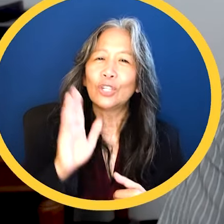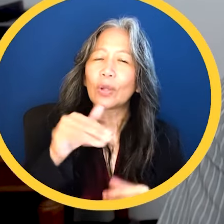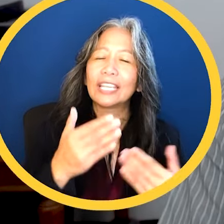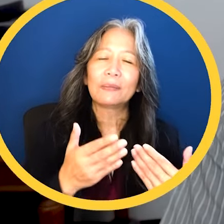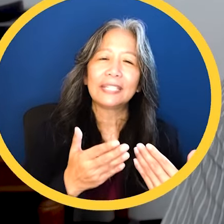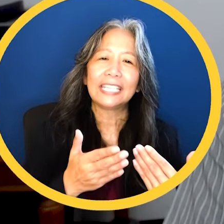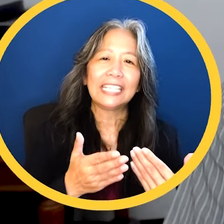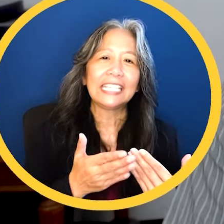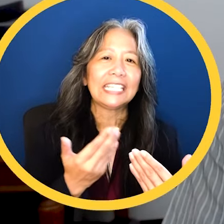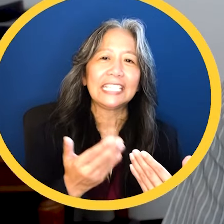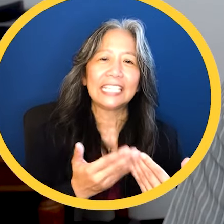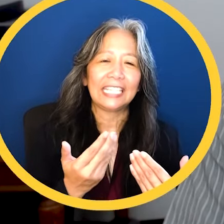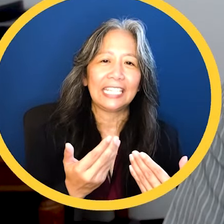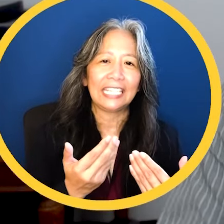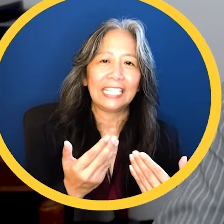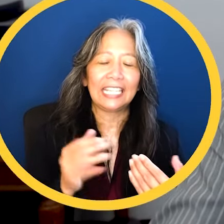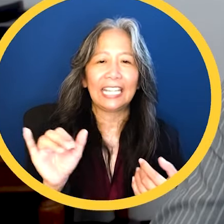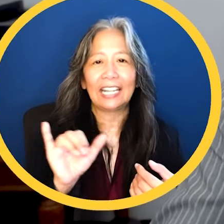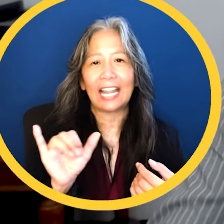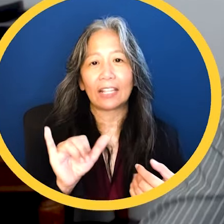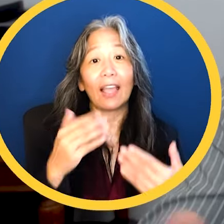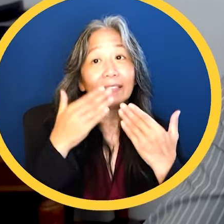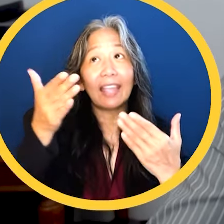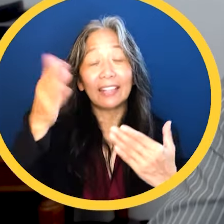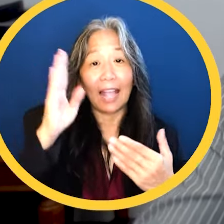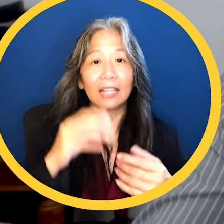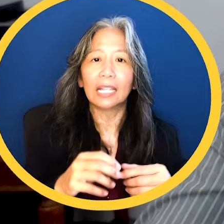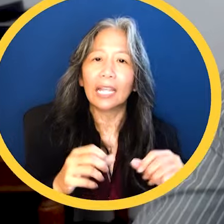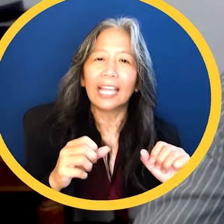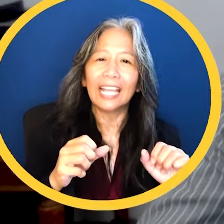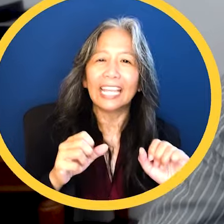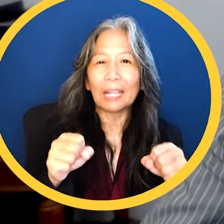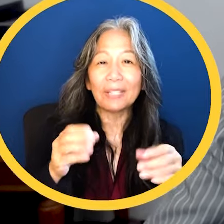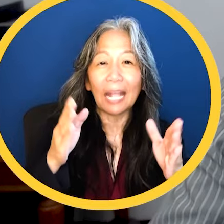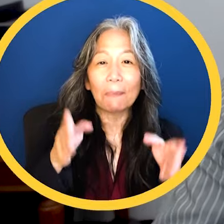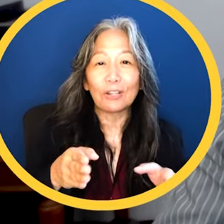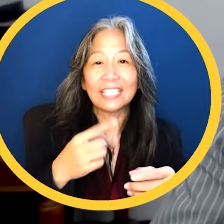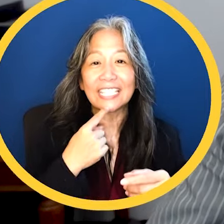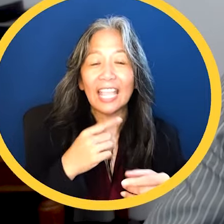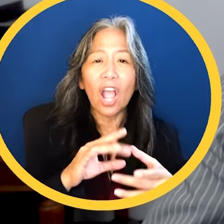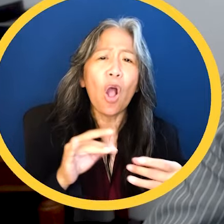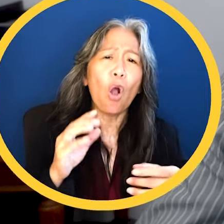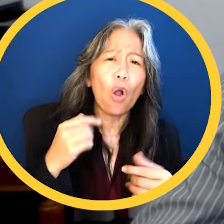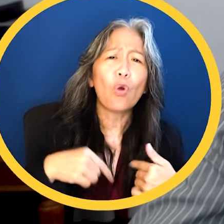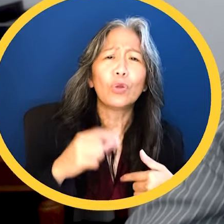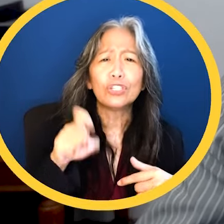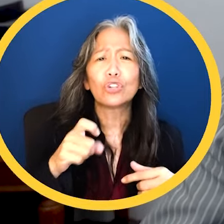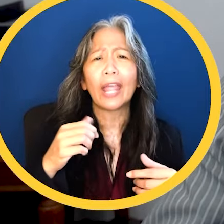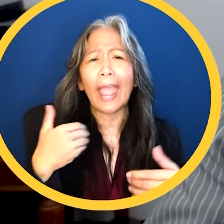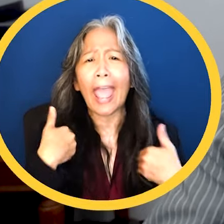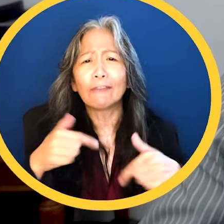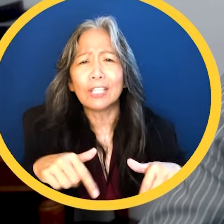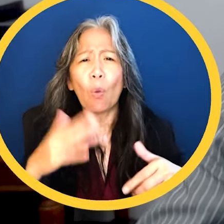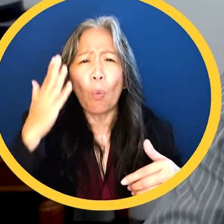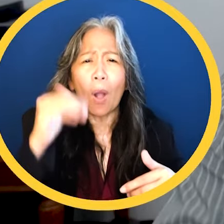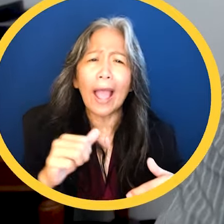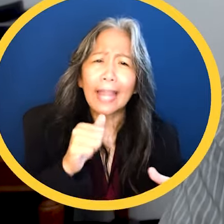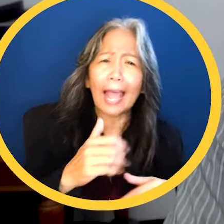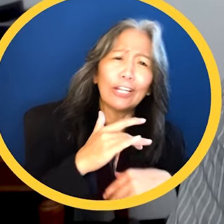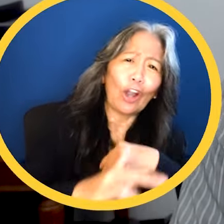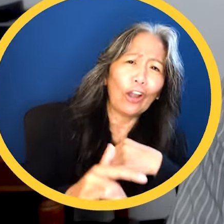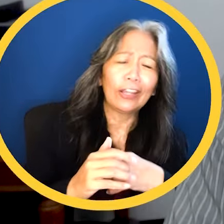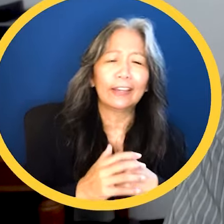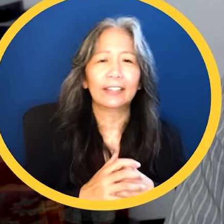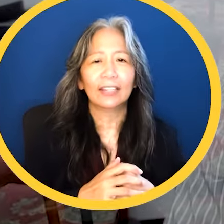You know, they could easily be like, thank God they're not. They could easily be that person that says, oh, we should have already had this. Why did they do